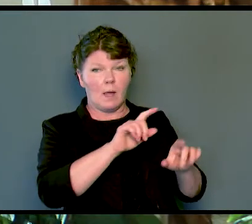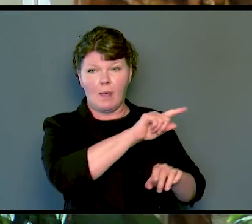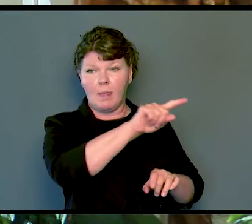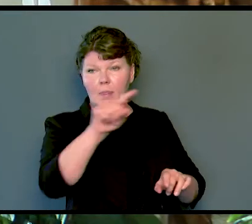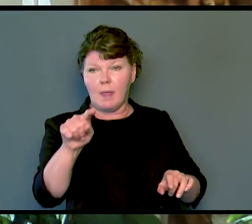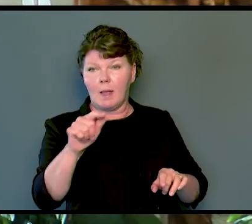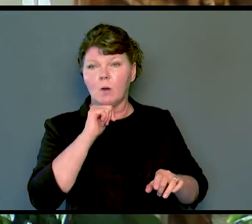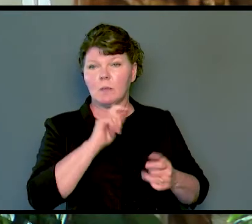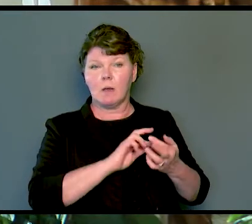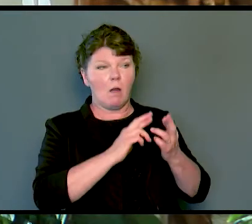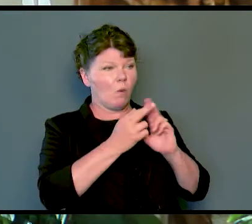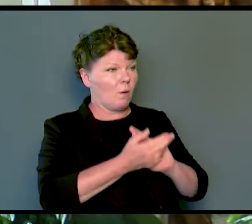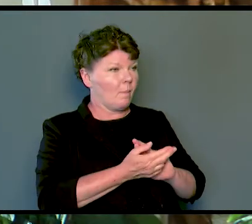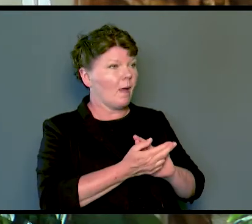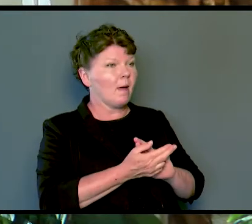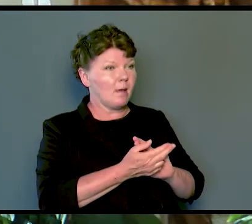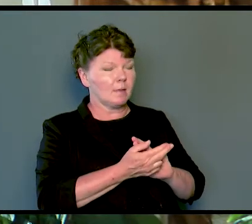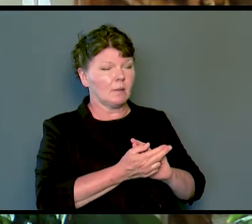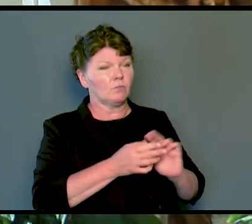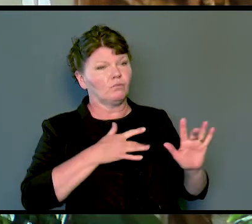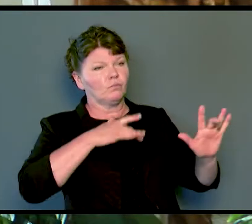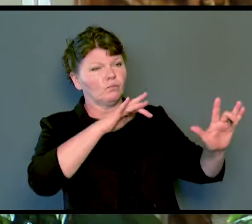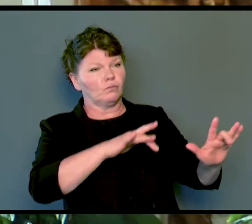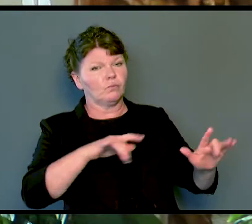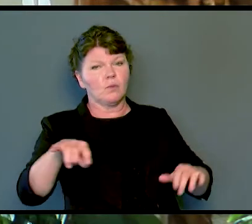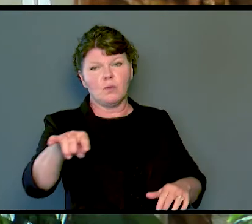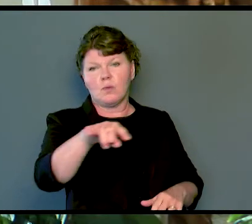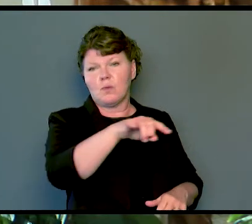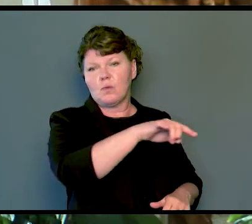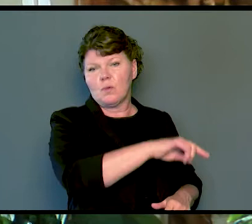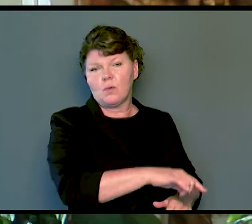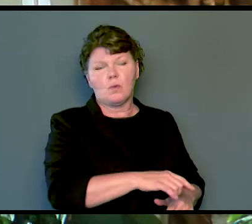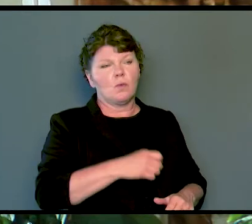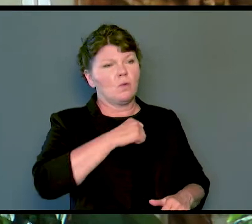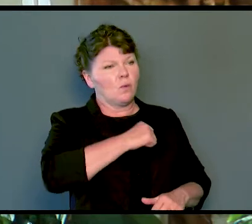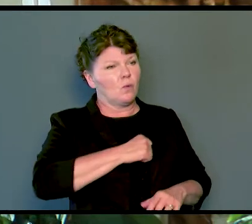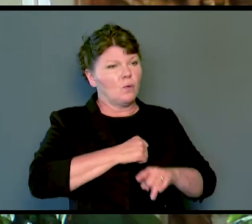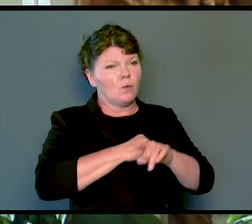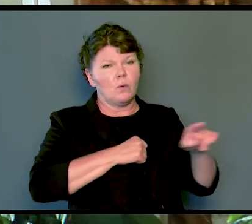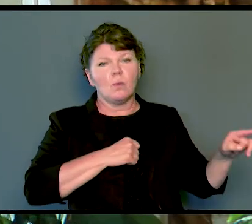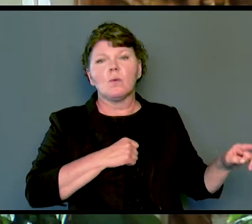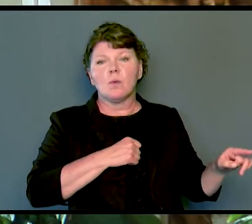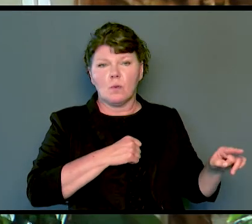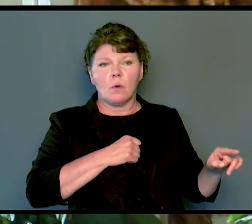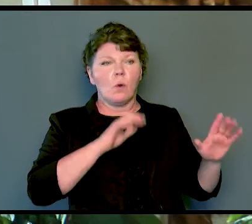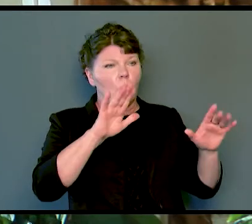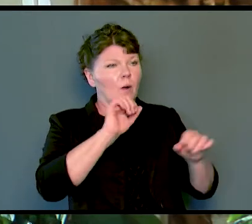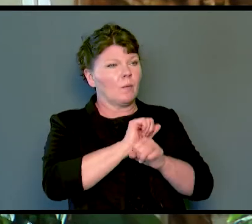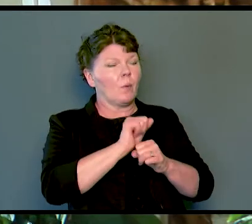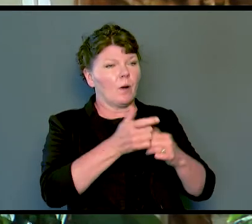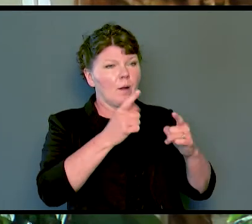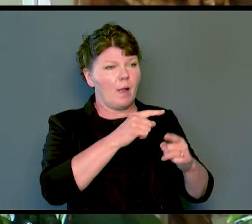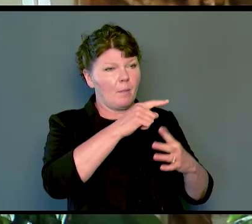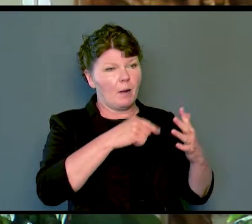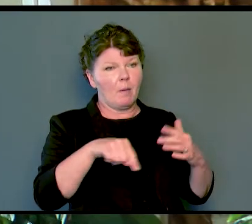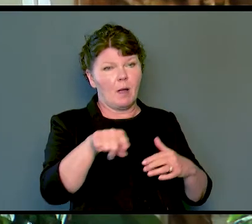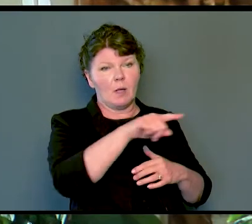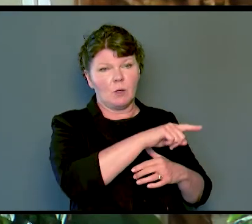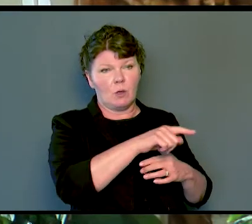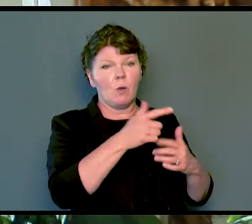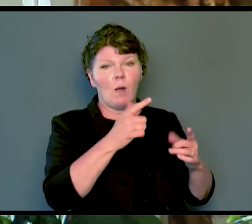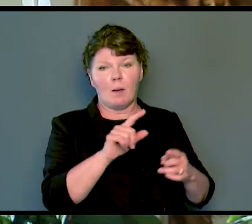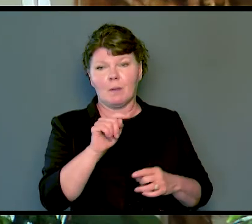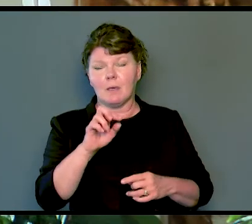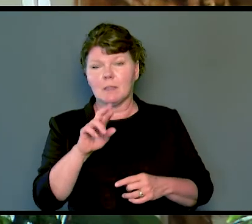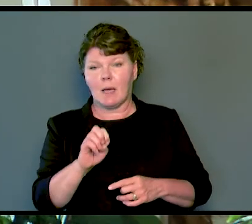done because they did not repent. Woe to you, Chorazin! Woe to you, Bethsaida! For if the miracles that occurred in you